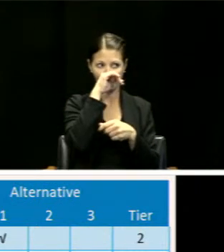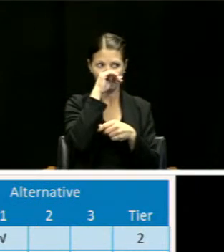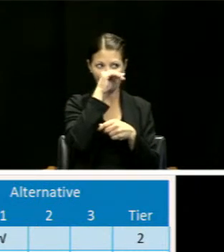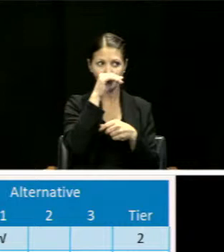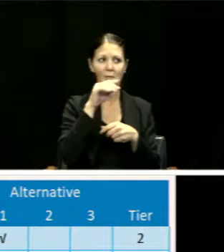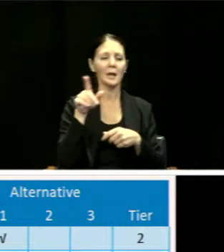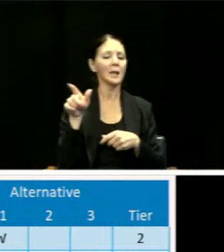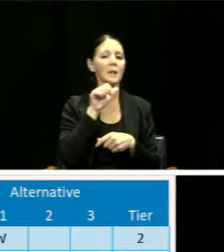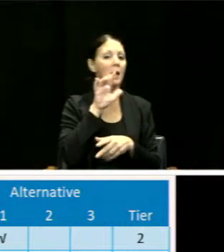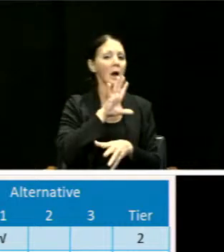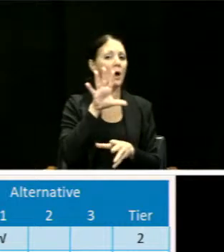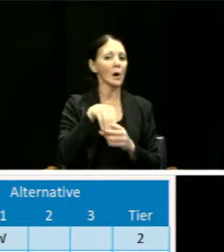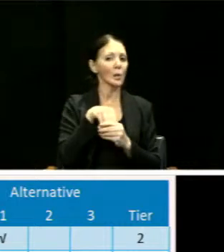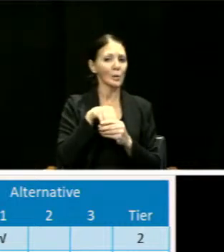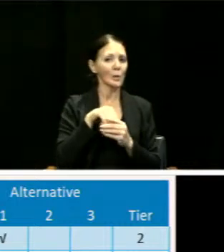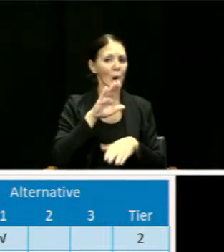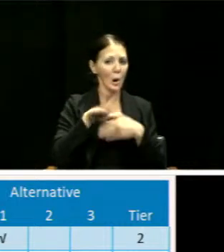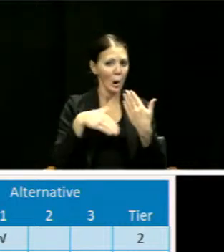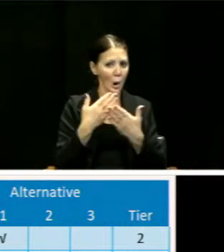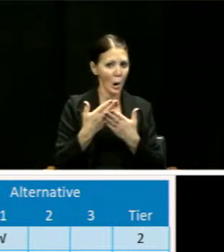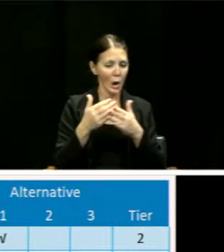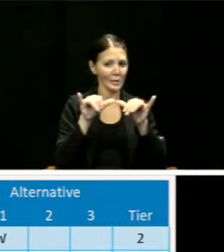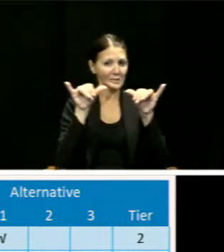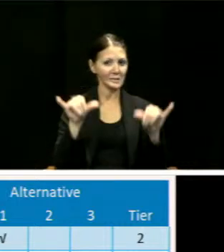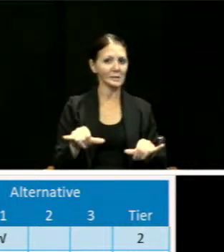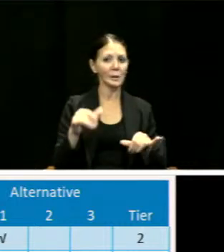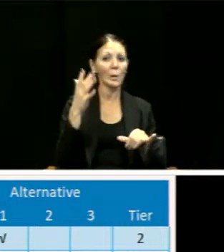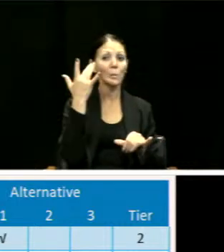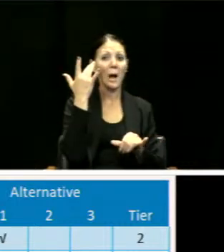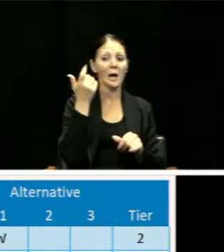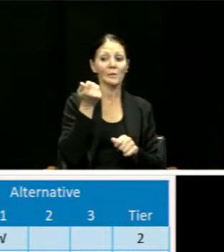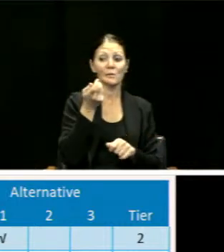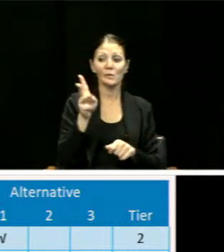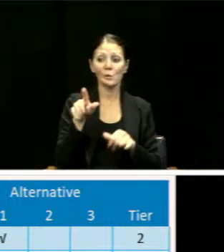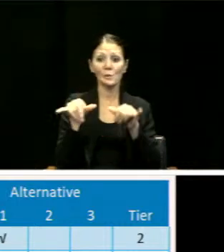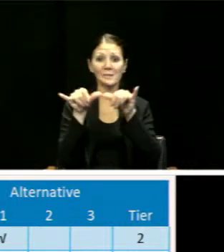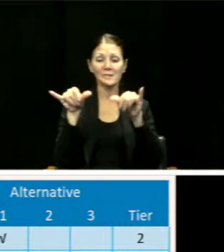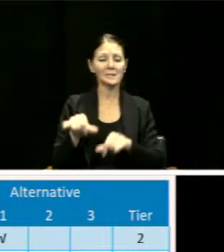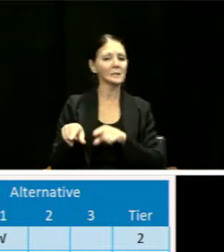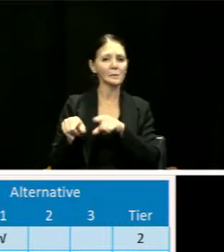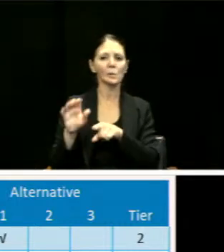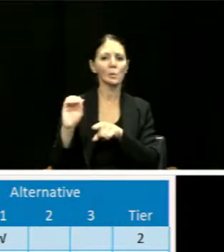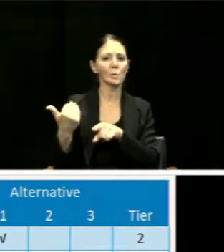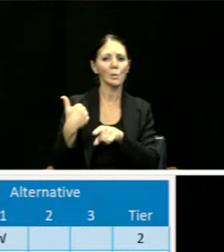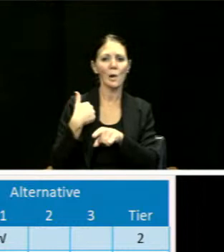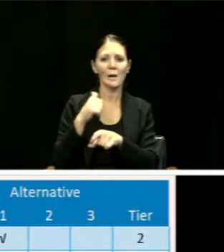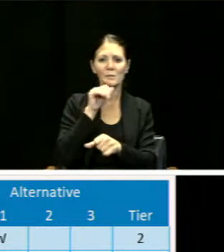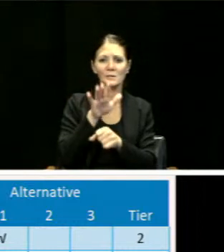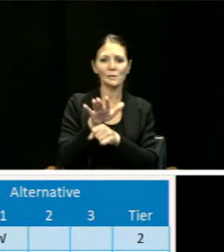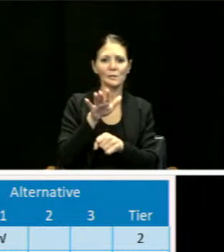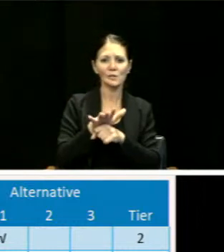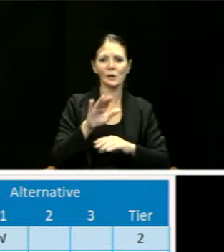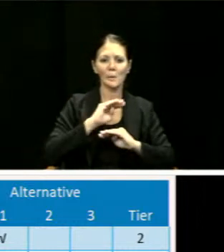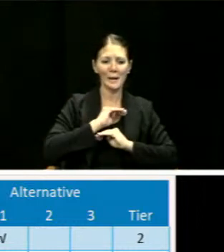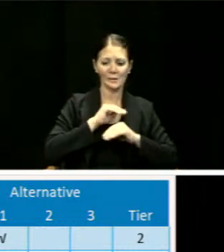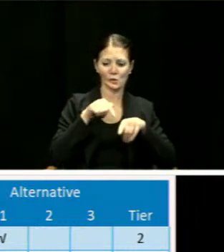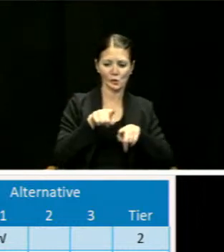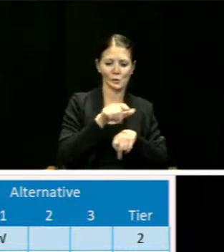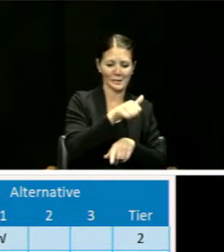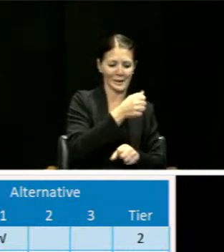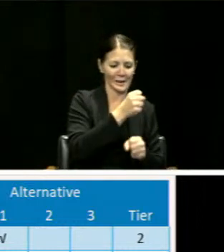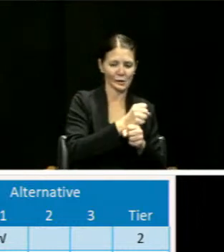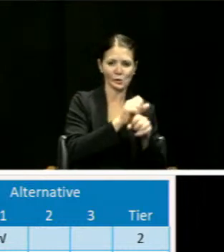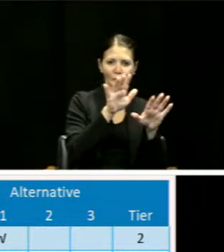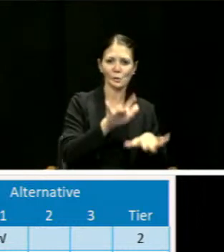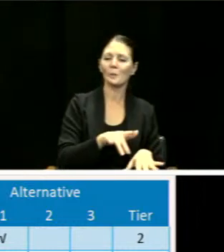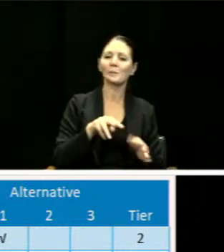it doesn't include all of the systems because there were a few systems that did not have insufficient capacity during the 10-year storm. And